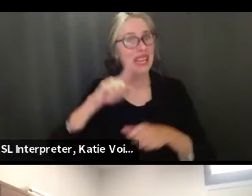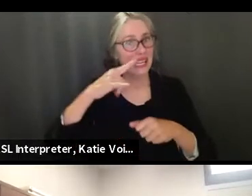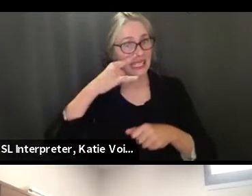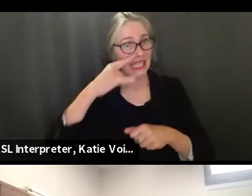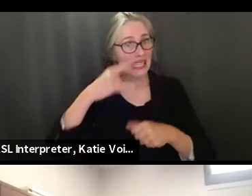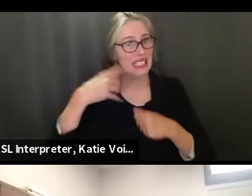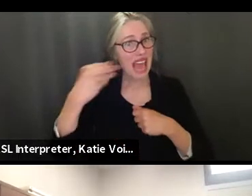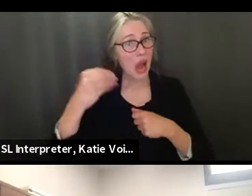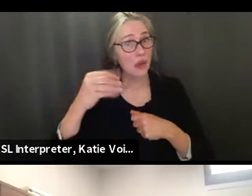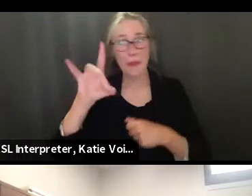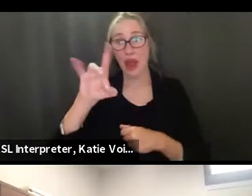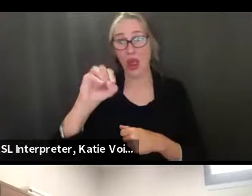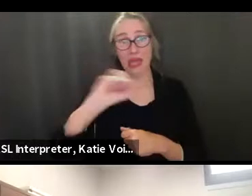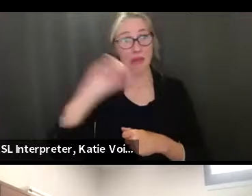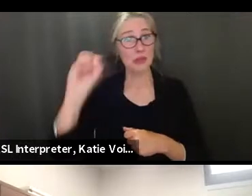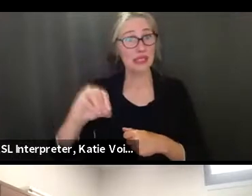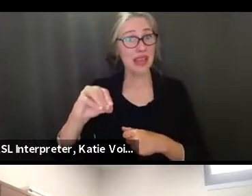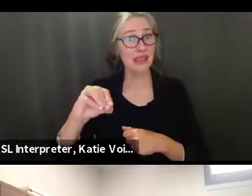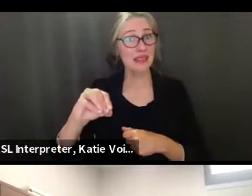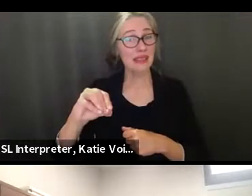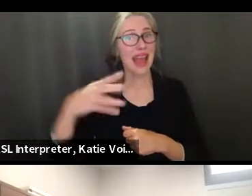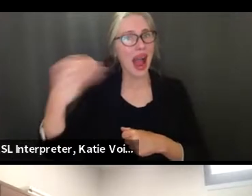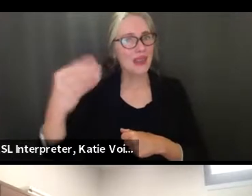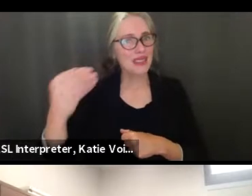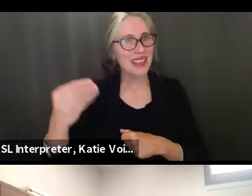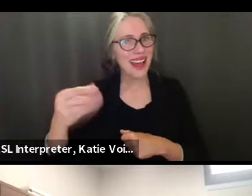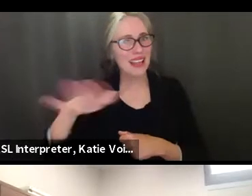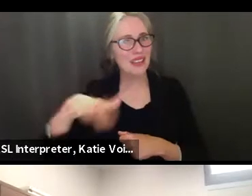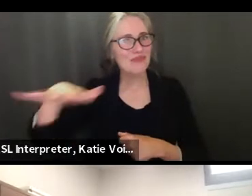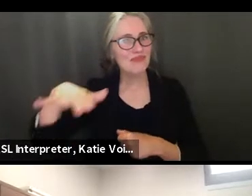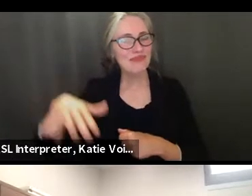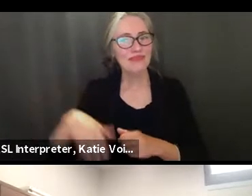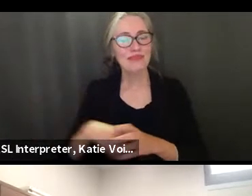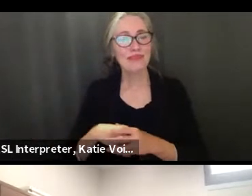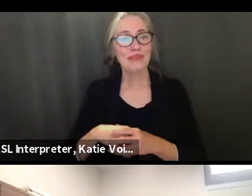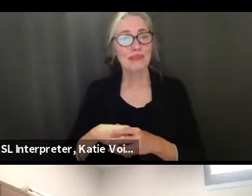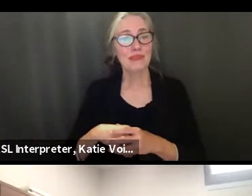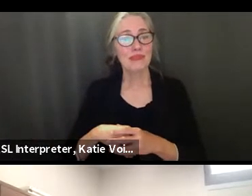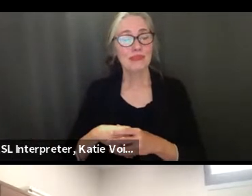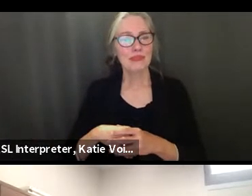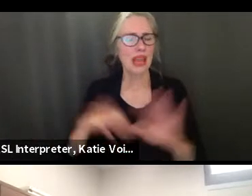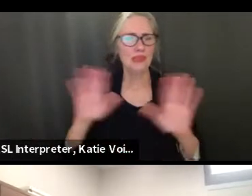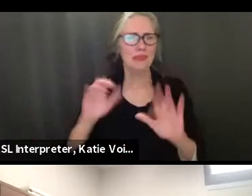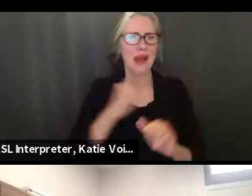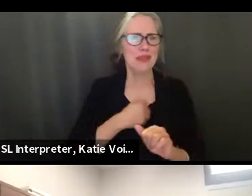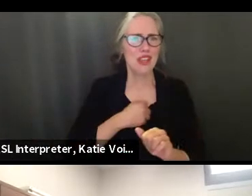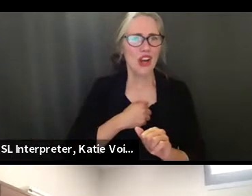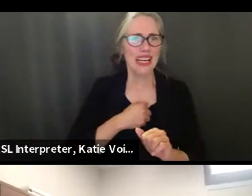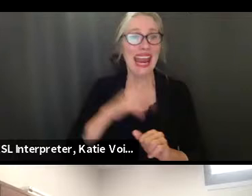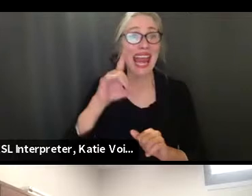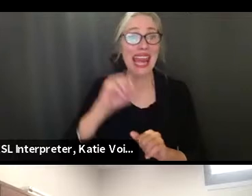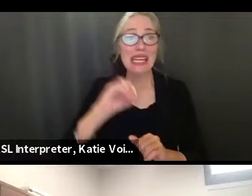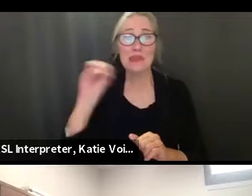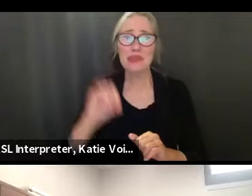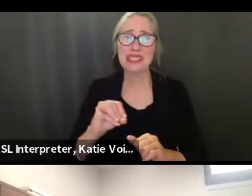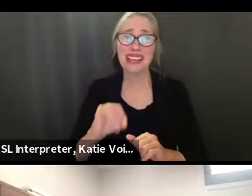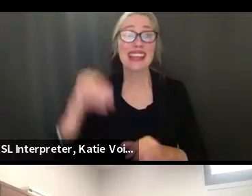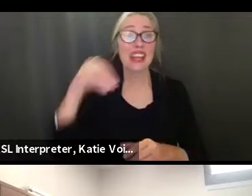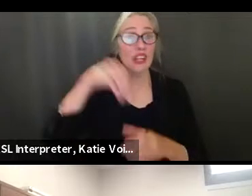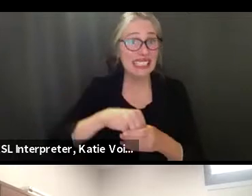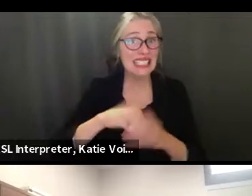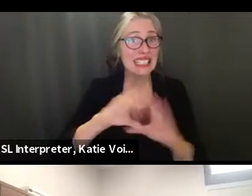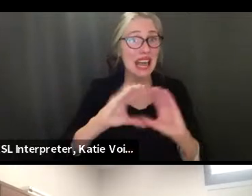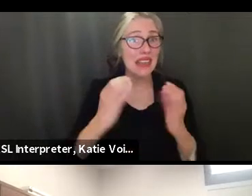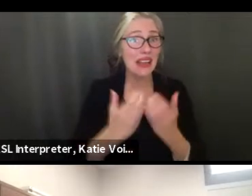about 80% of their time outdoors. The hour they spend, or I'm sorry, 80% of the time indoors inside the classroom.